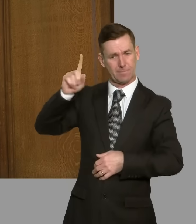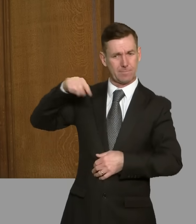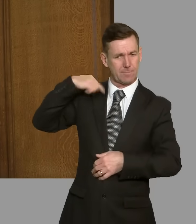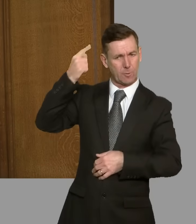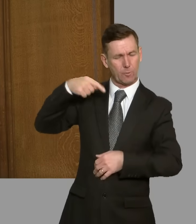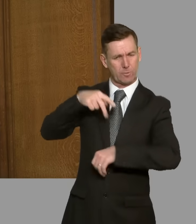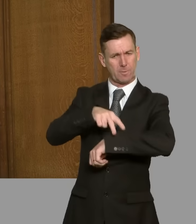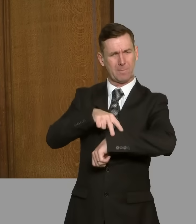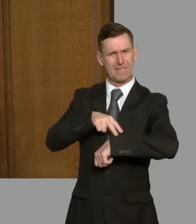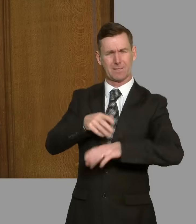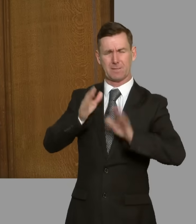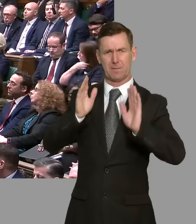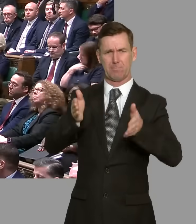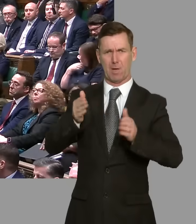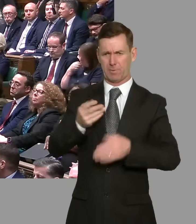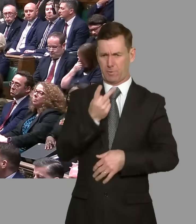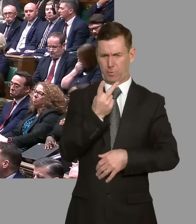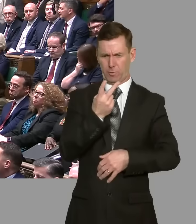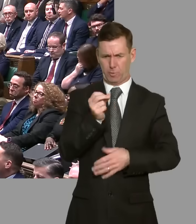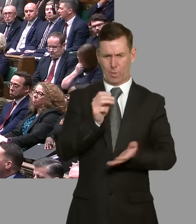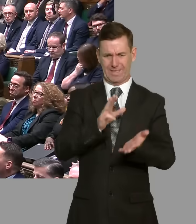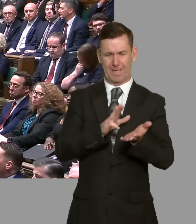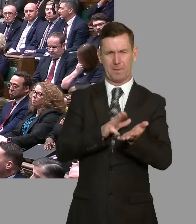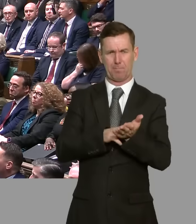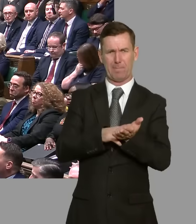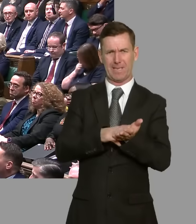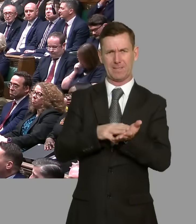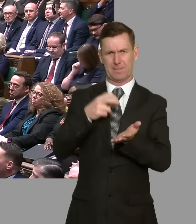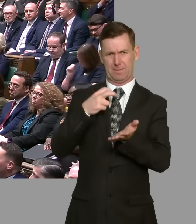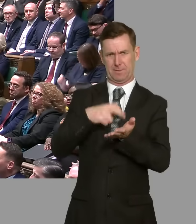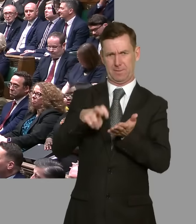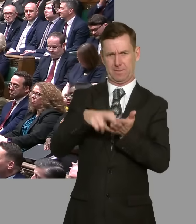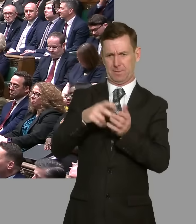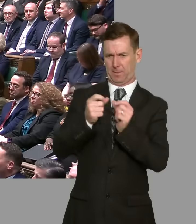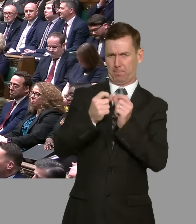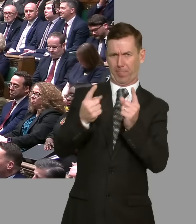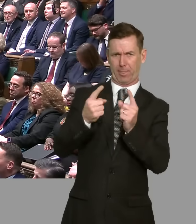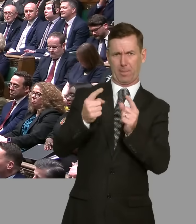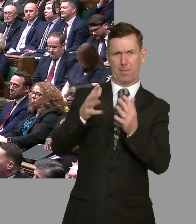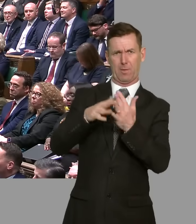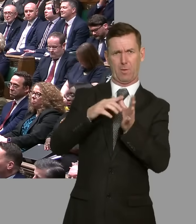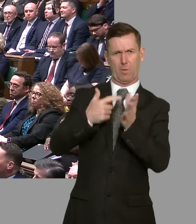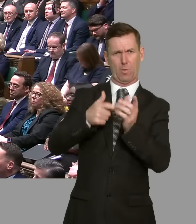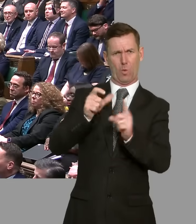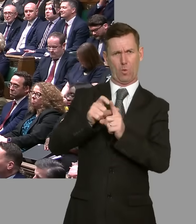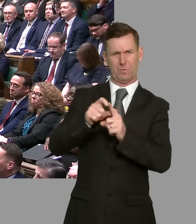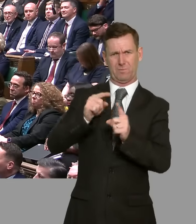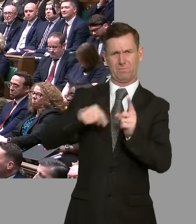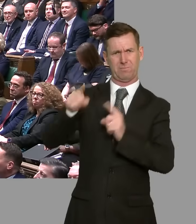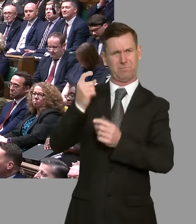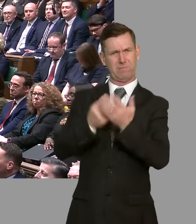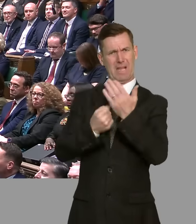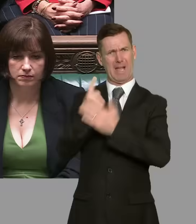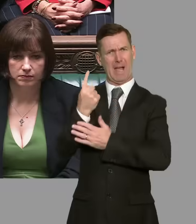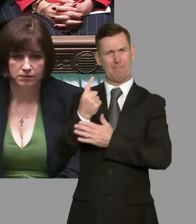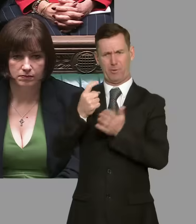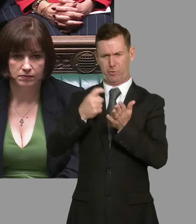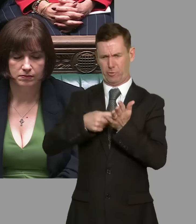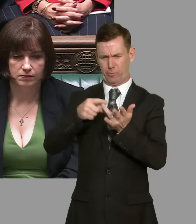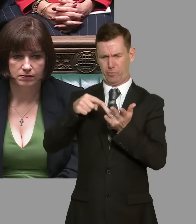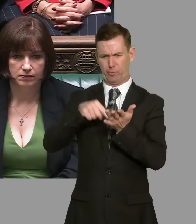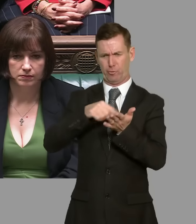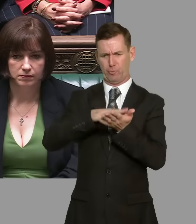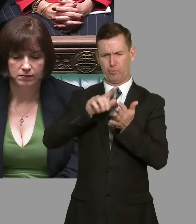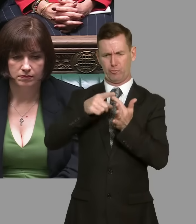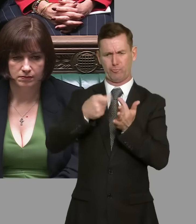currently going unmet in Rotherhithe? Prime Minister. Can I congratulate Kevin and thank police across our country